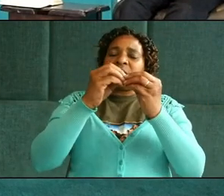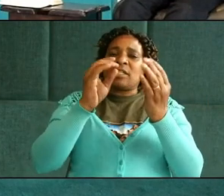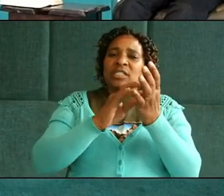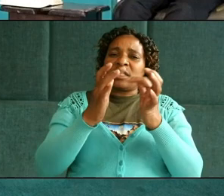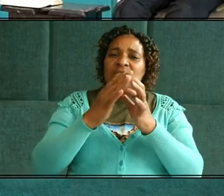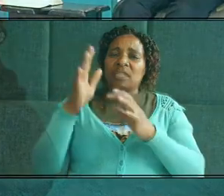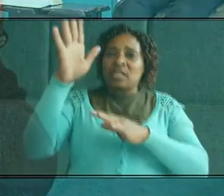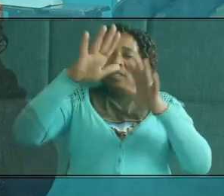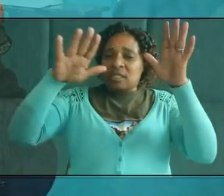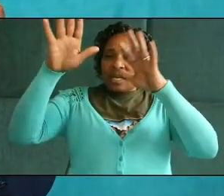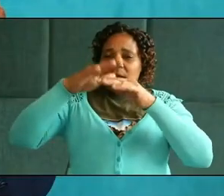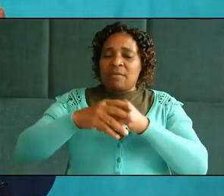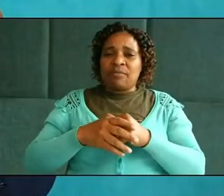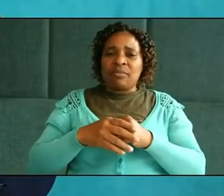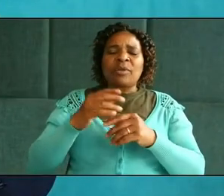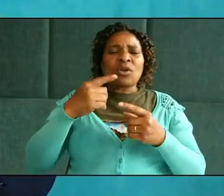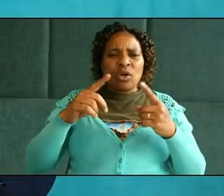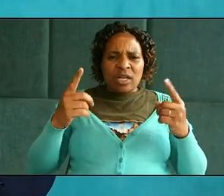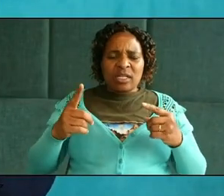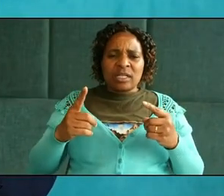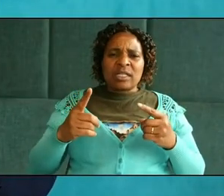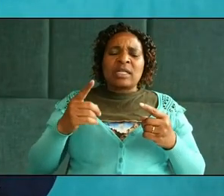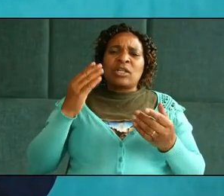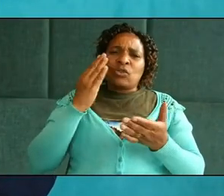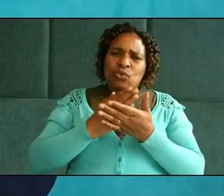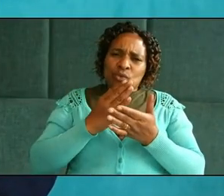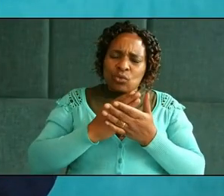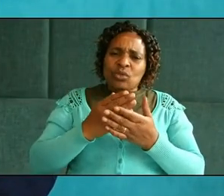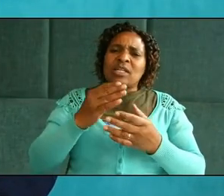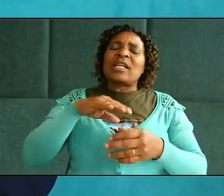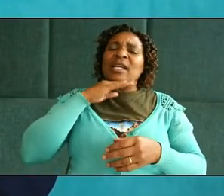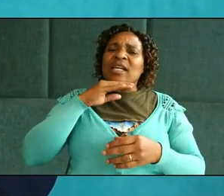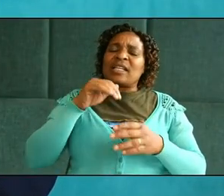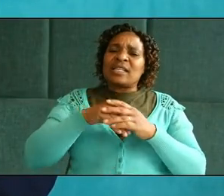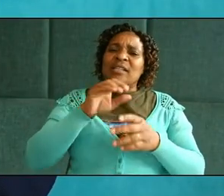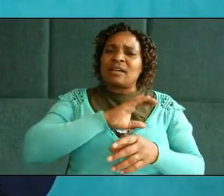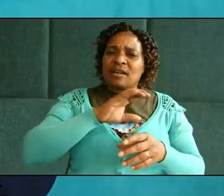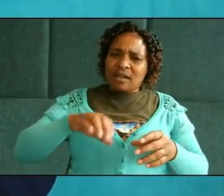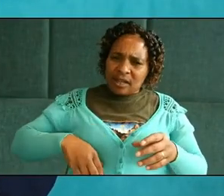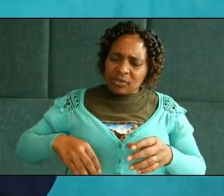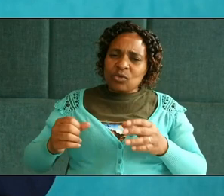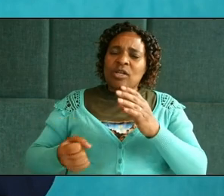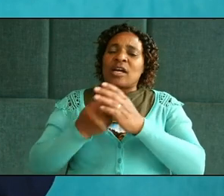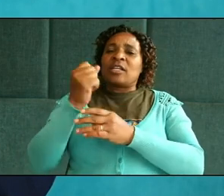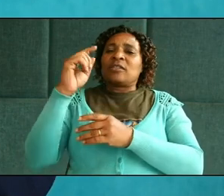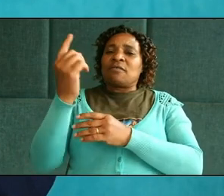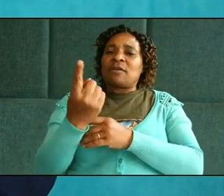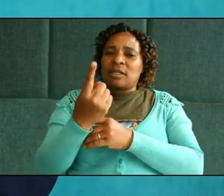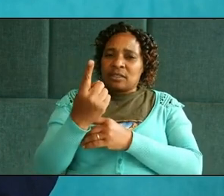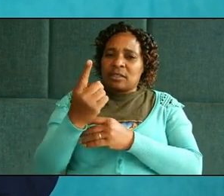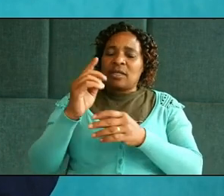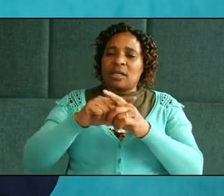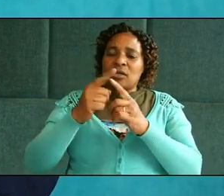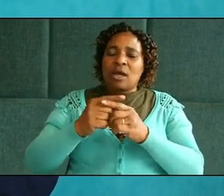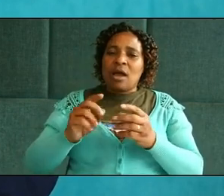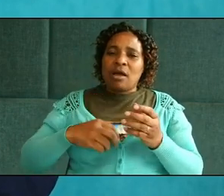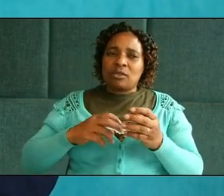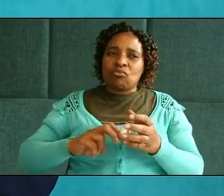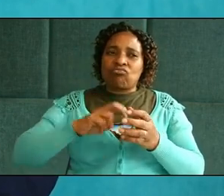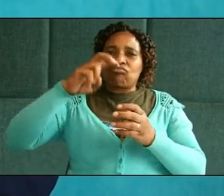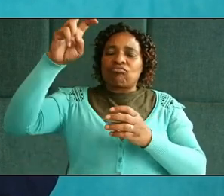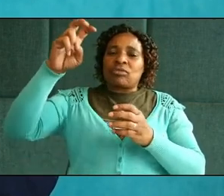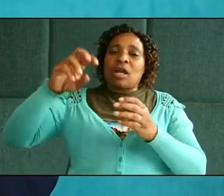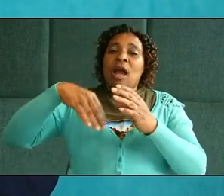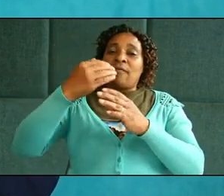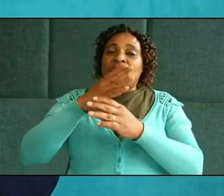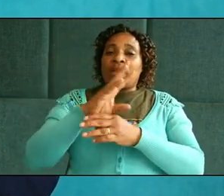in the skies. I'd like to correct that. It's actually the dead in Christ that will rise first, then we will rise after them. Yeah. And I'd